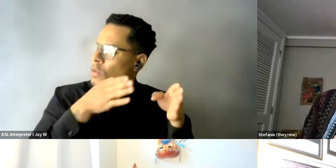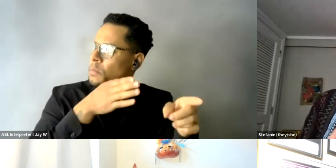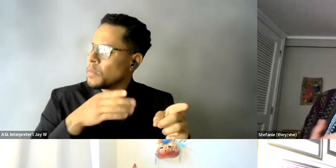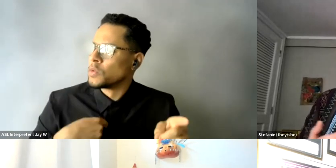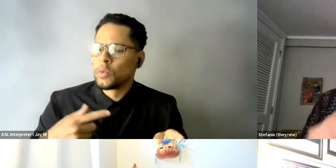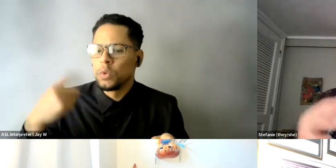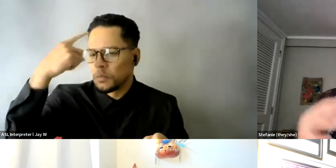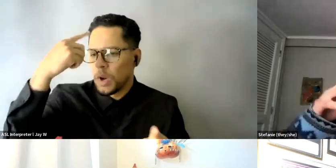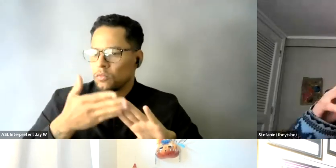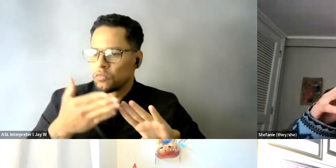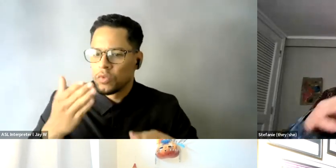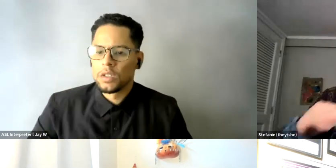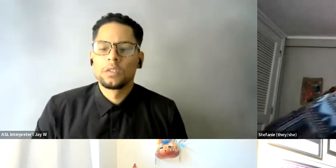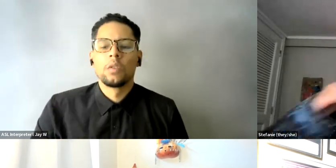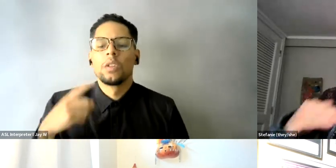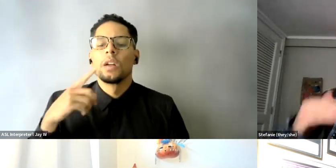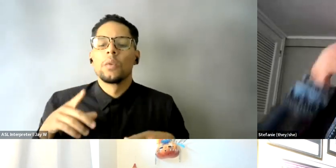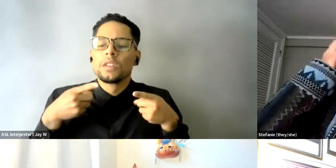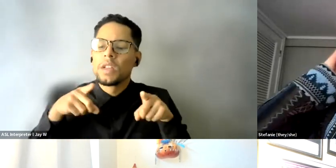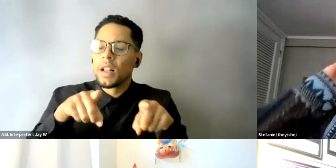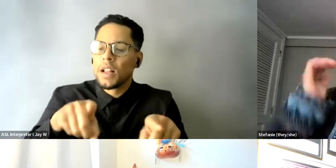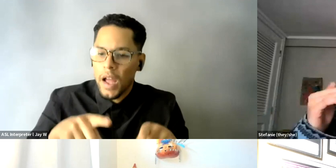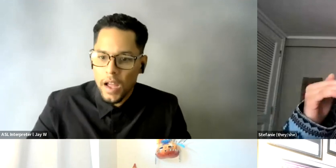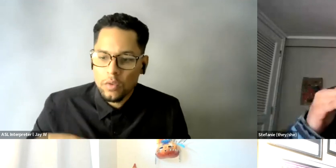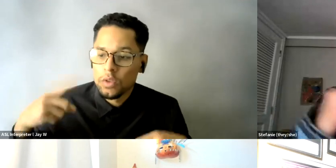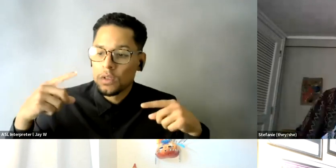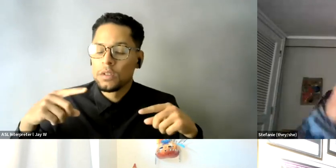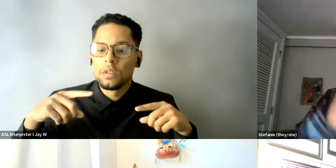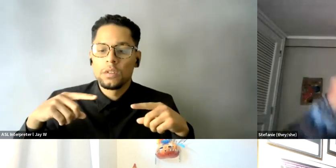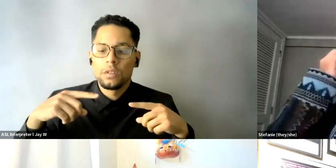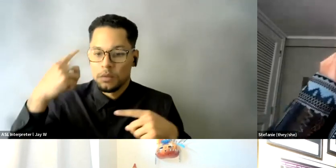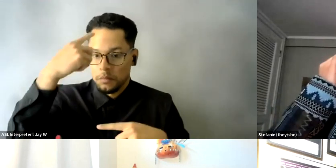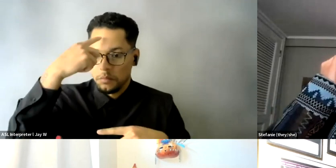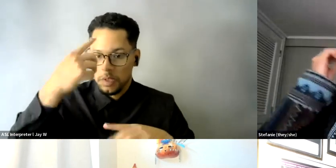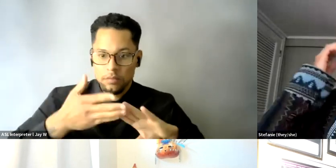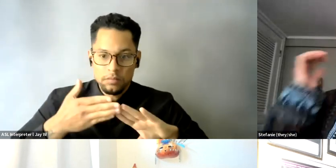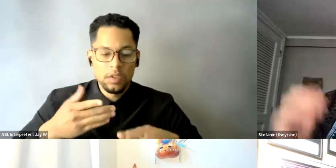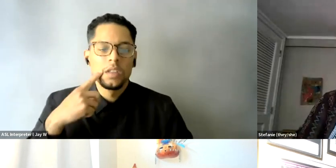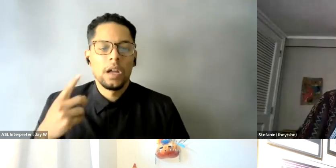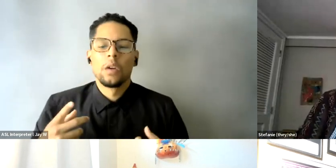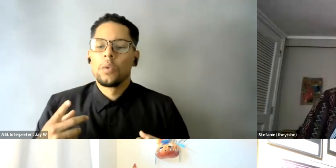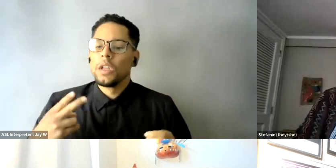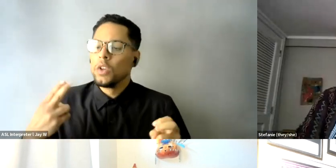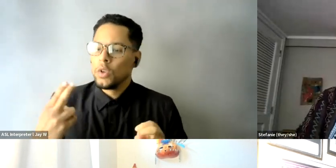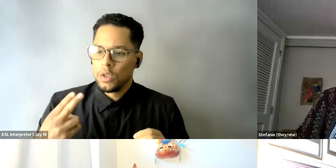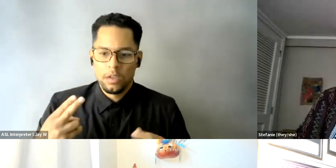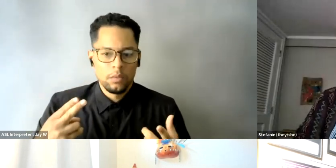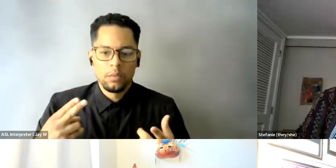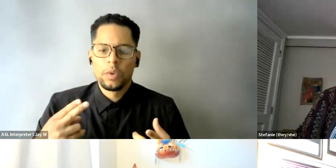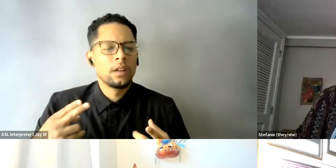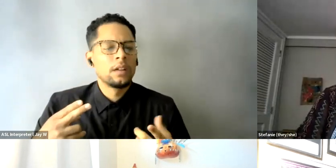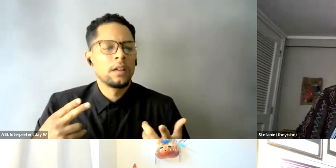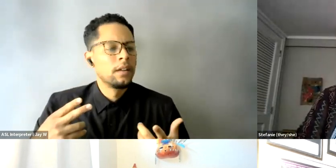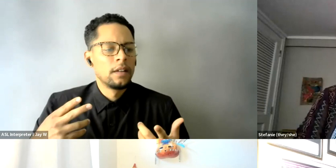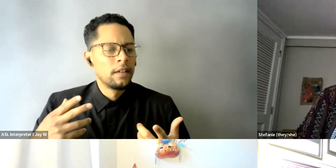Lateral sanism, where inter-community folks were utilizing each other to form hierarchy of who's more valuable.